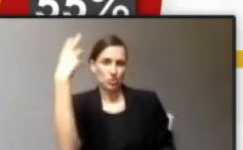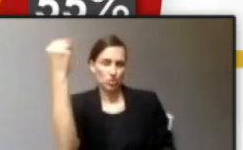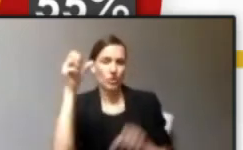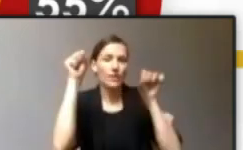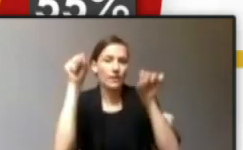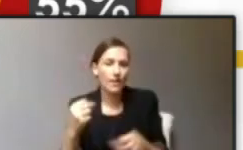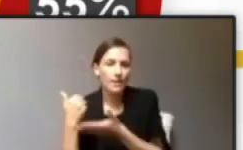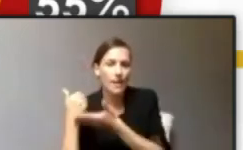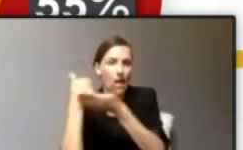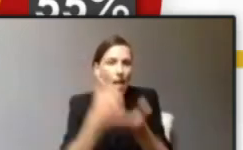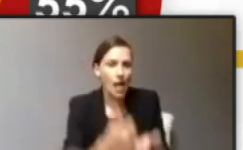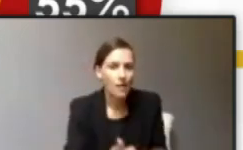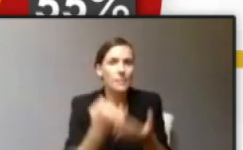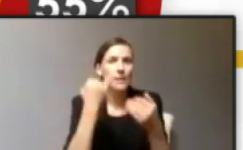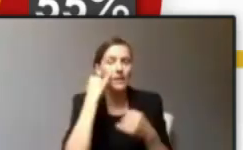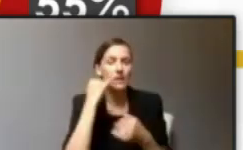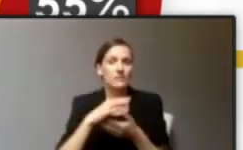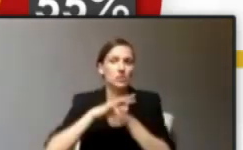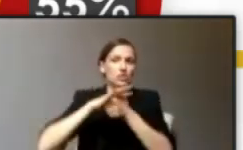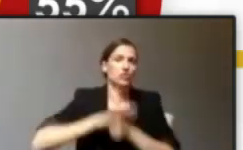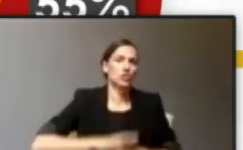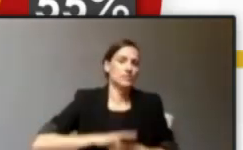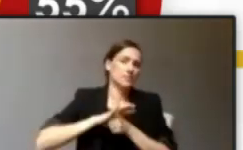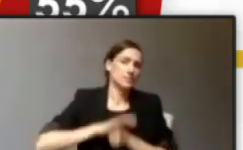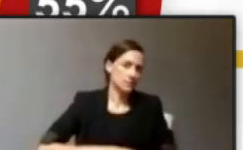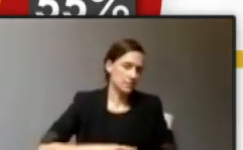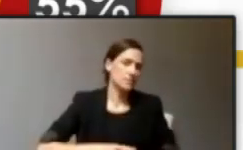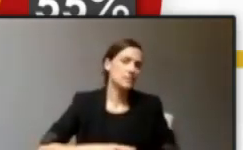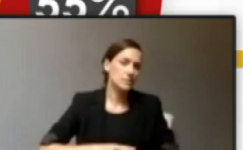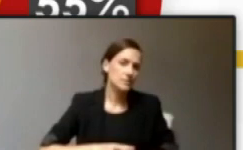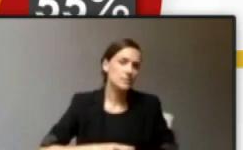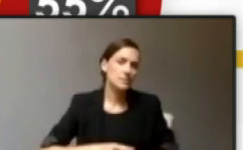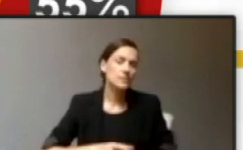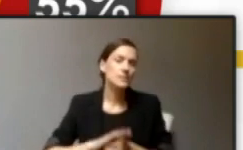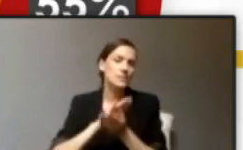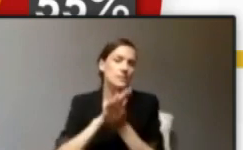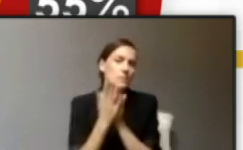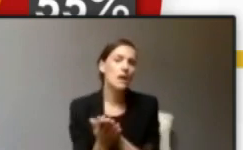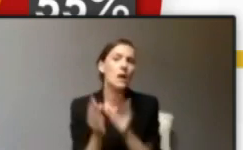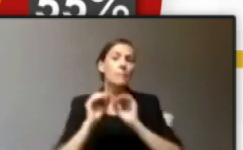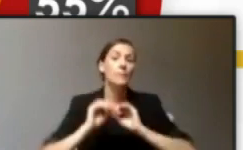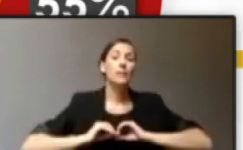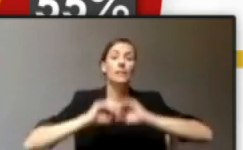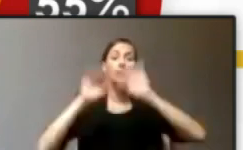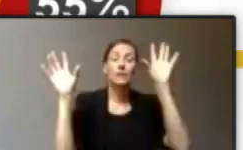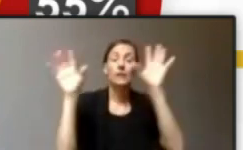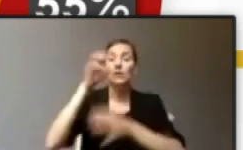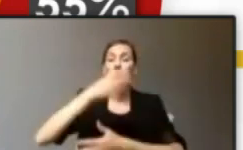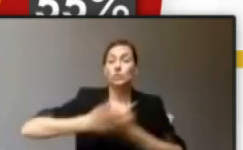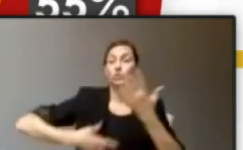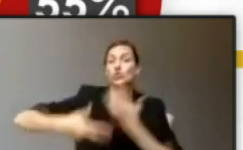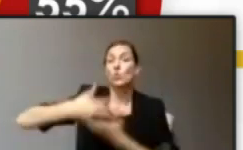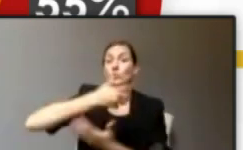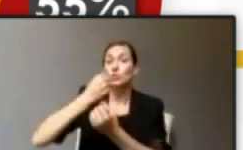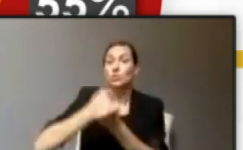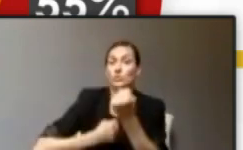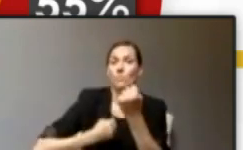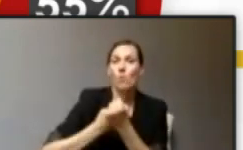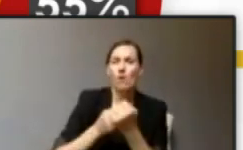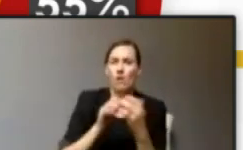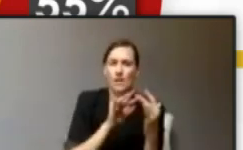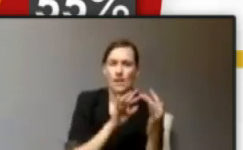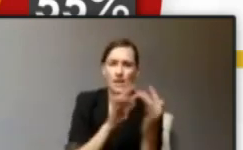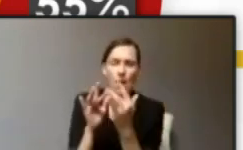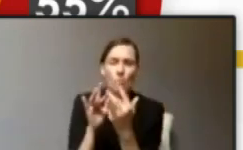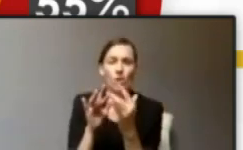is under an extreme amount of stress. And so it's become clear that social support or your network of